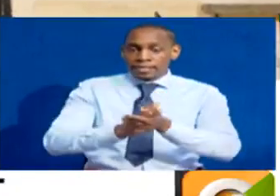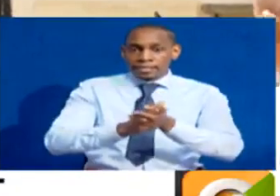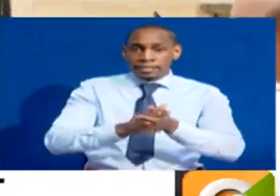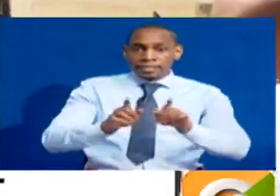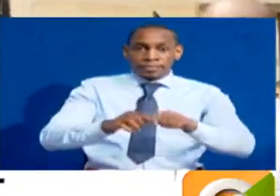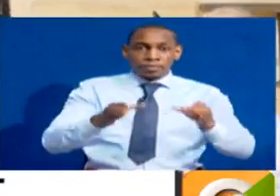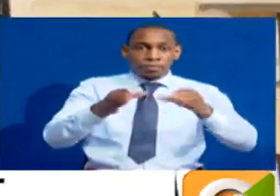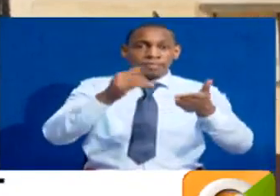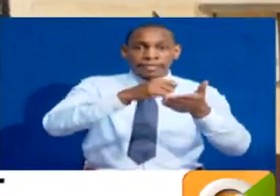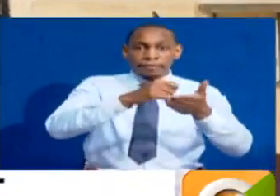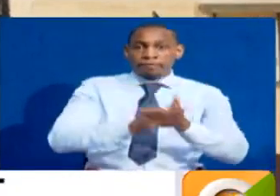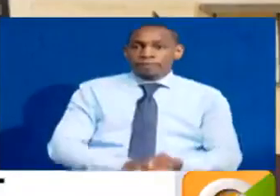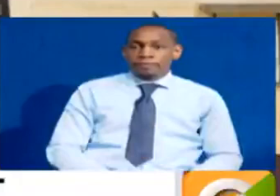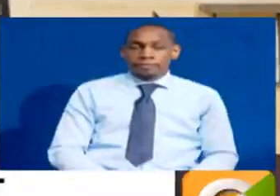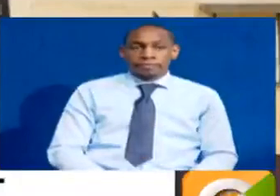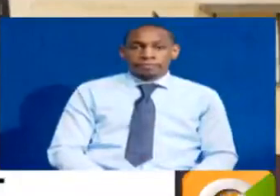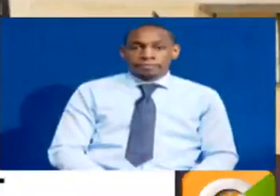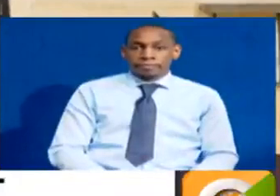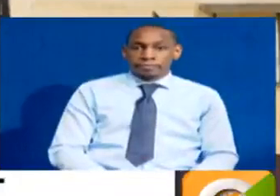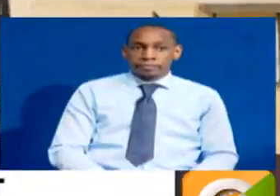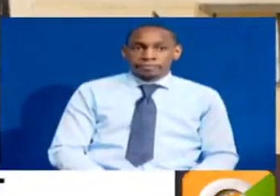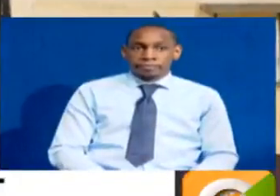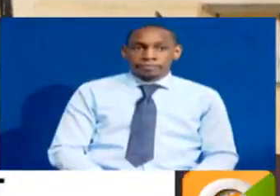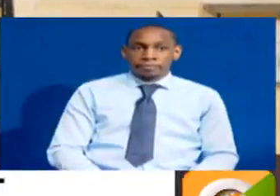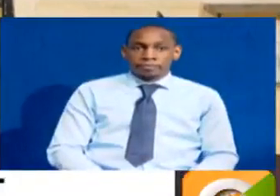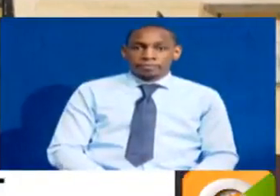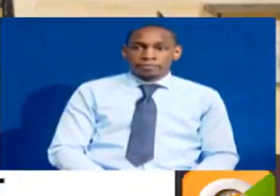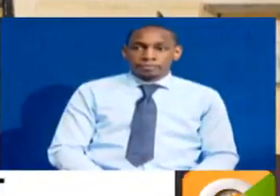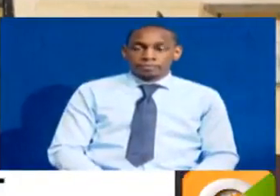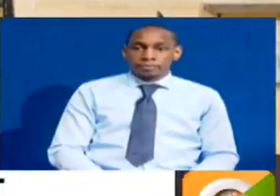by cited agencies. Sam Kitukusri, ZTV, Nairobi.